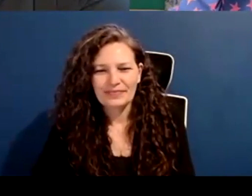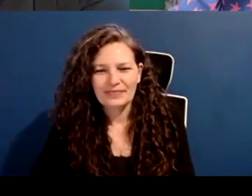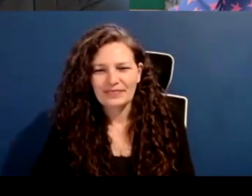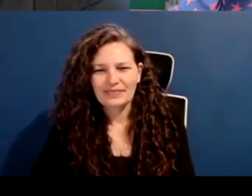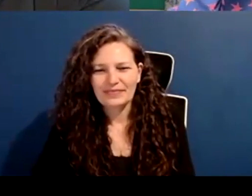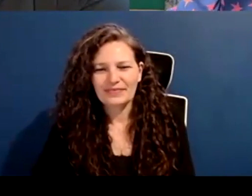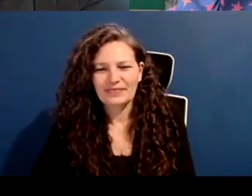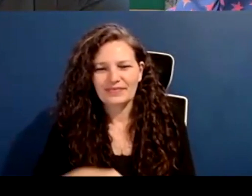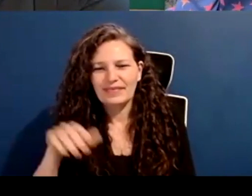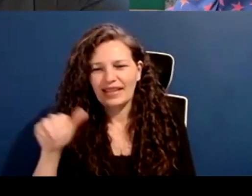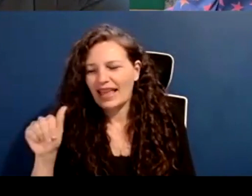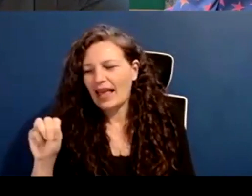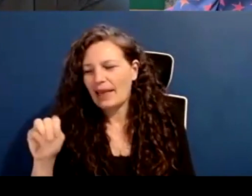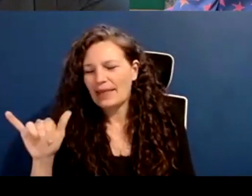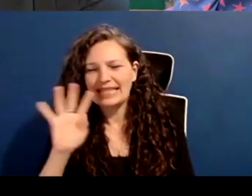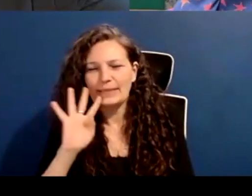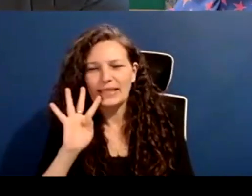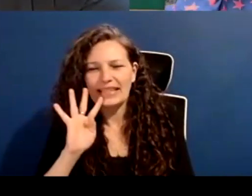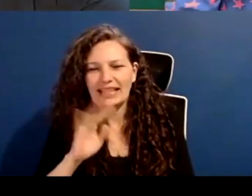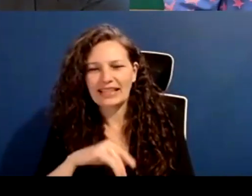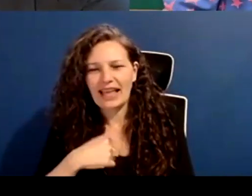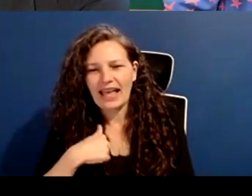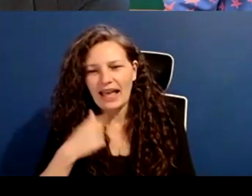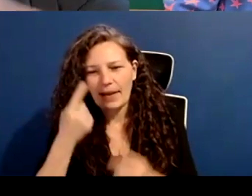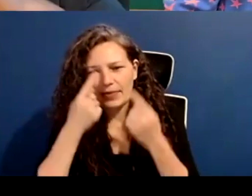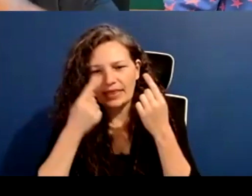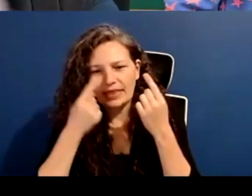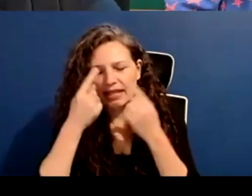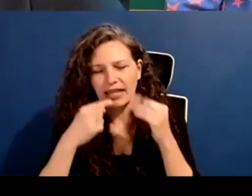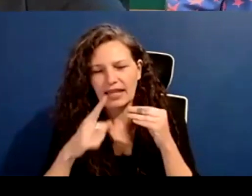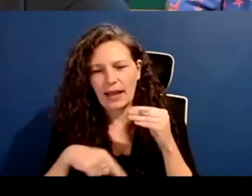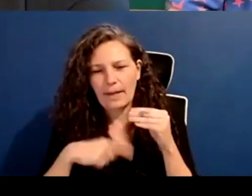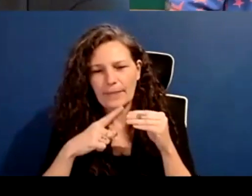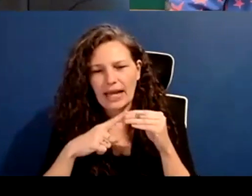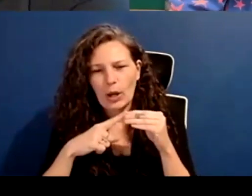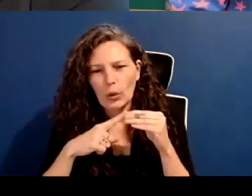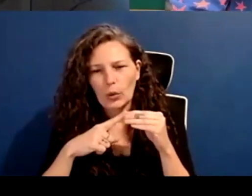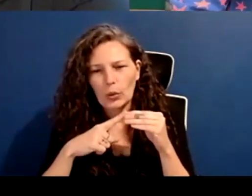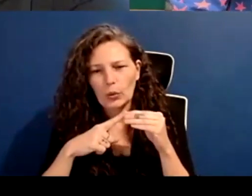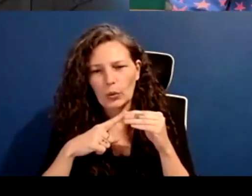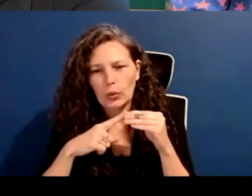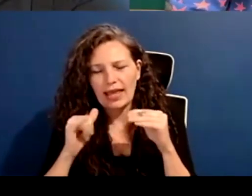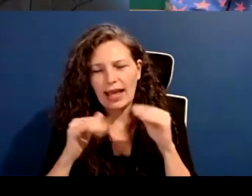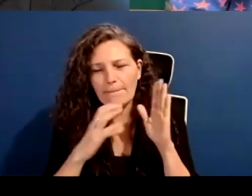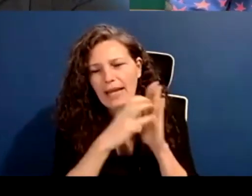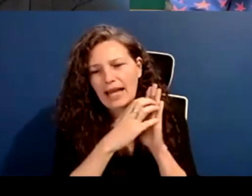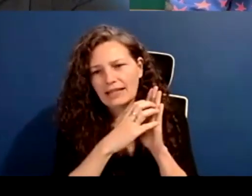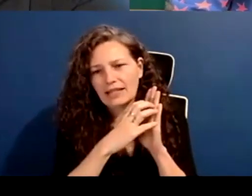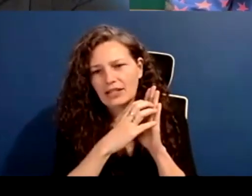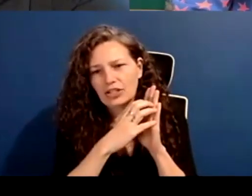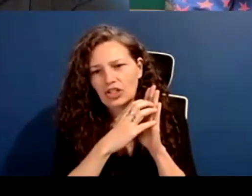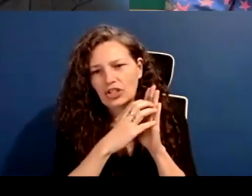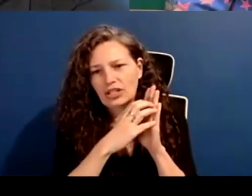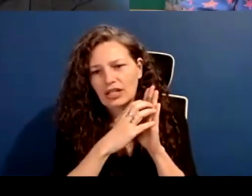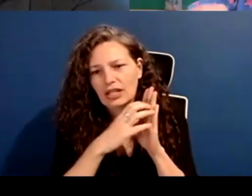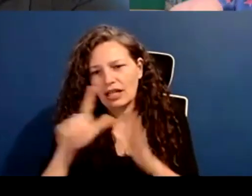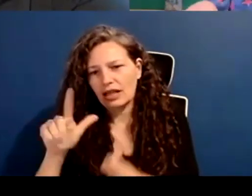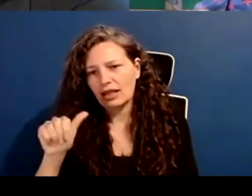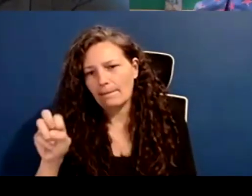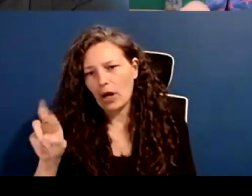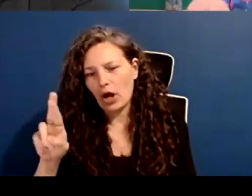This is Amy. I'm thinking about that passage, Lamar, in